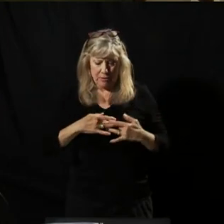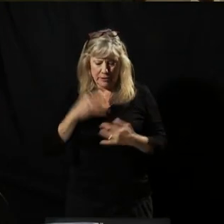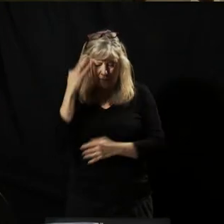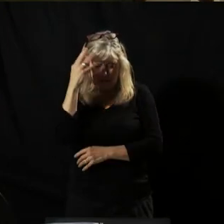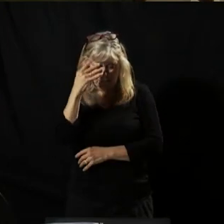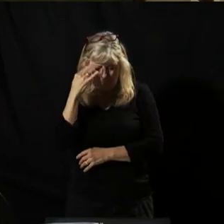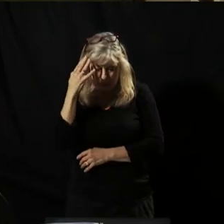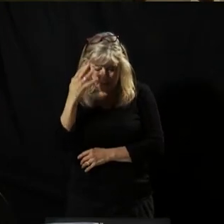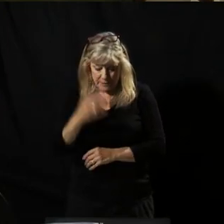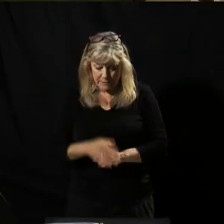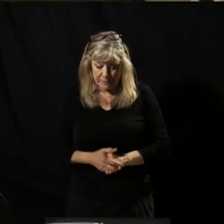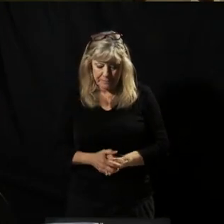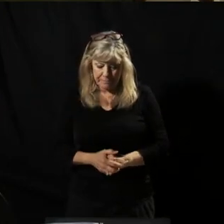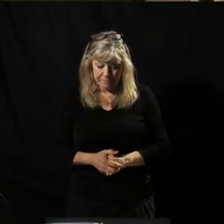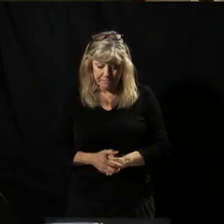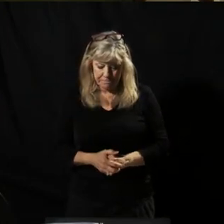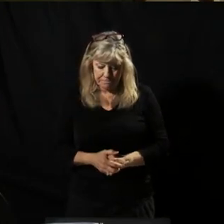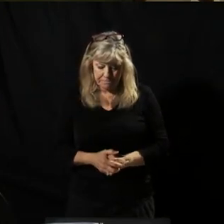minds.